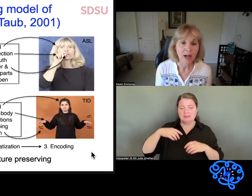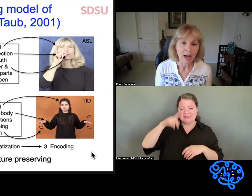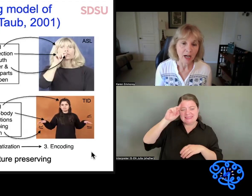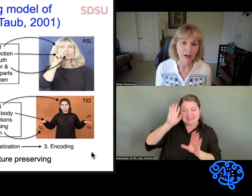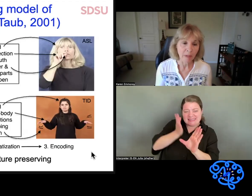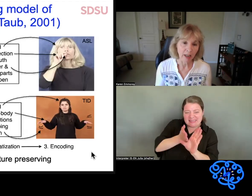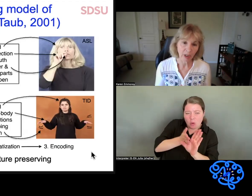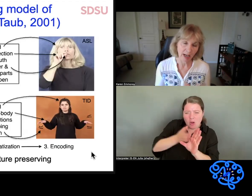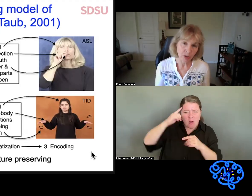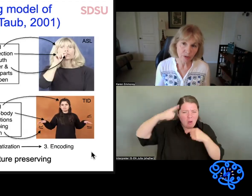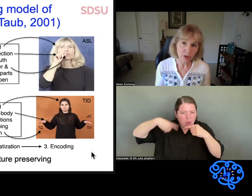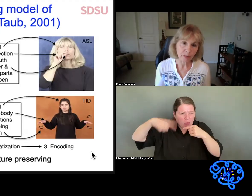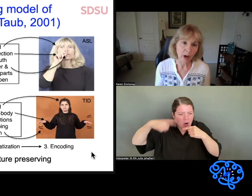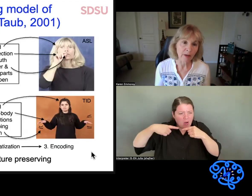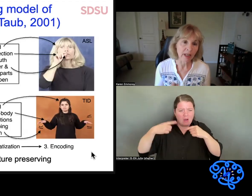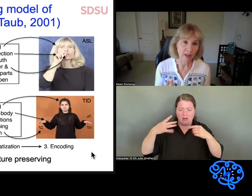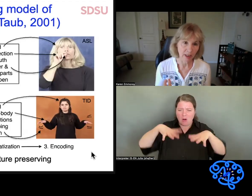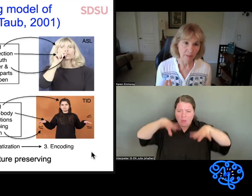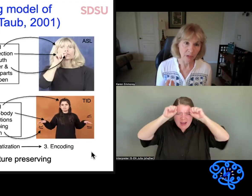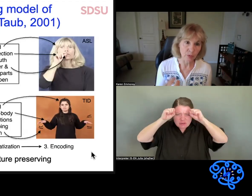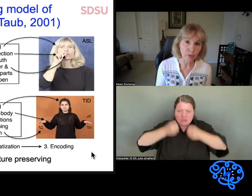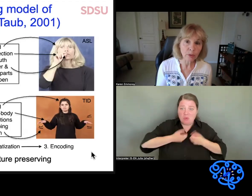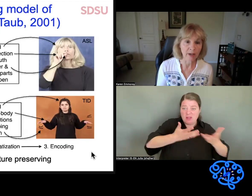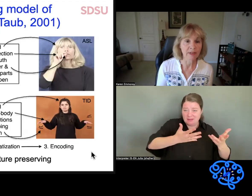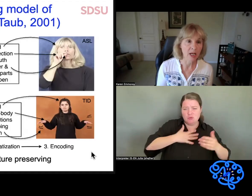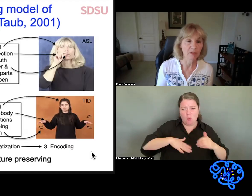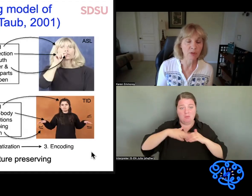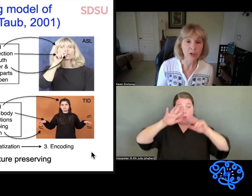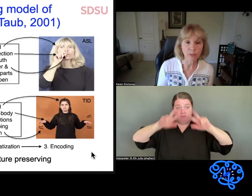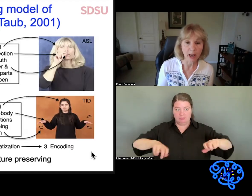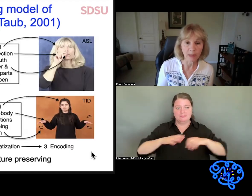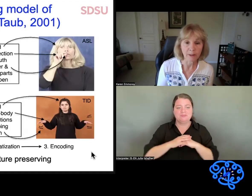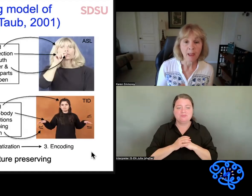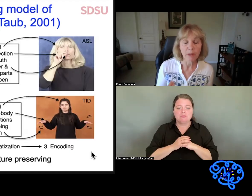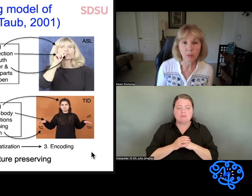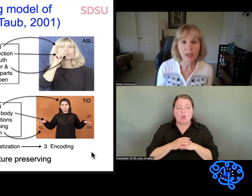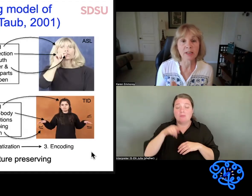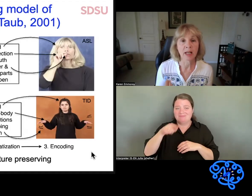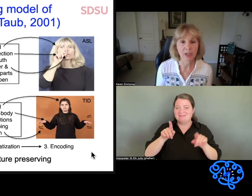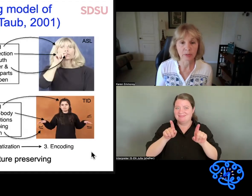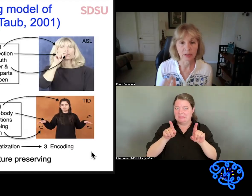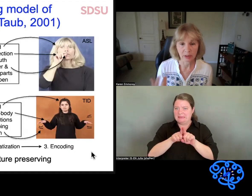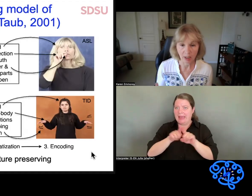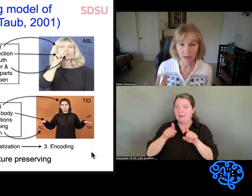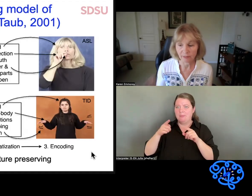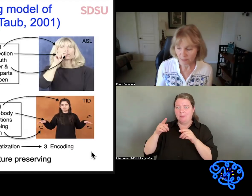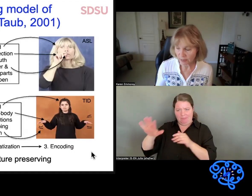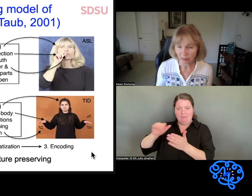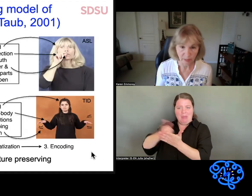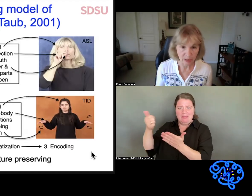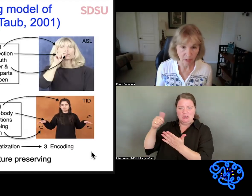so I turned to a model that drew on this type of structure mapping, but was an actual